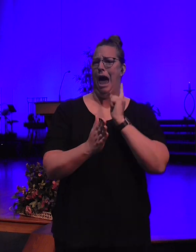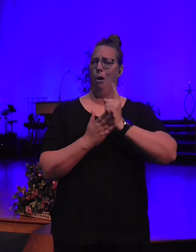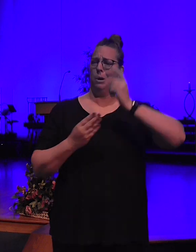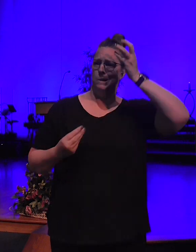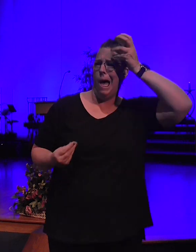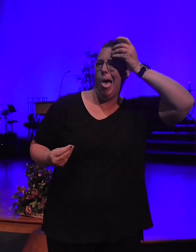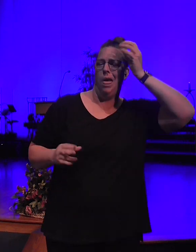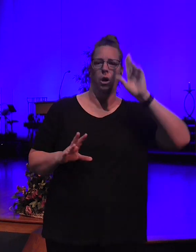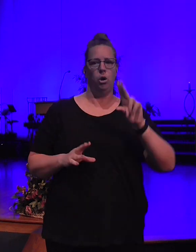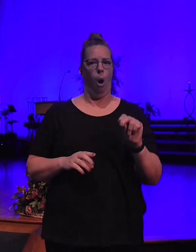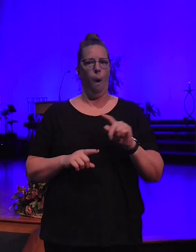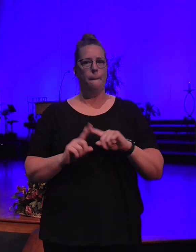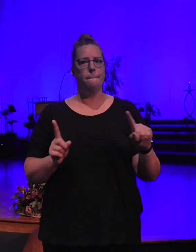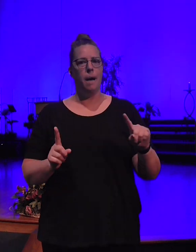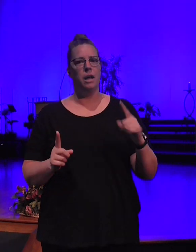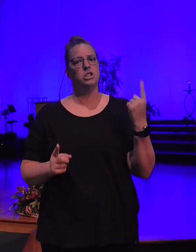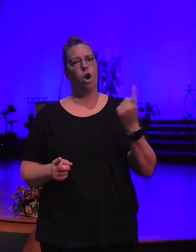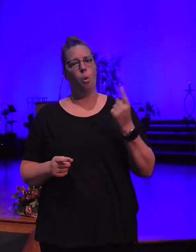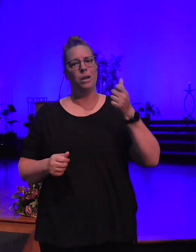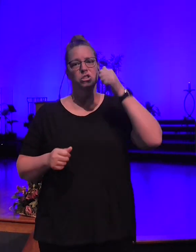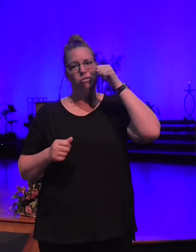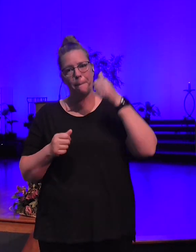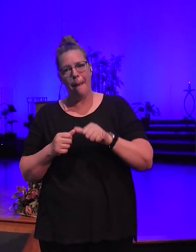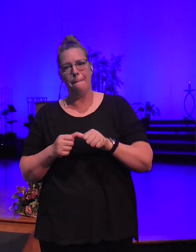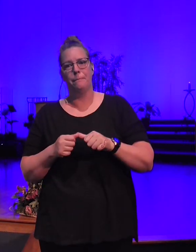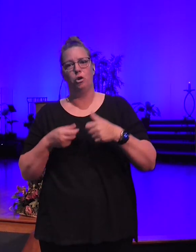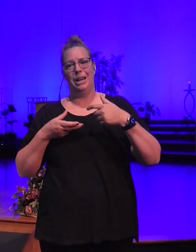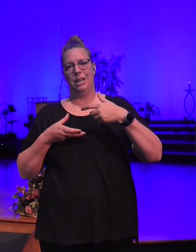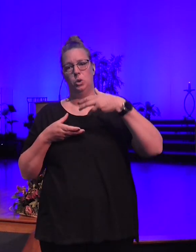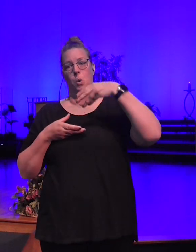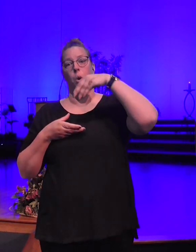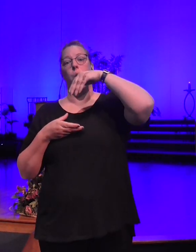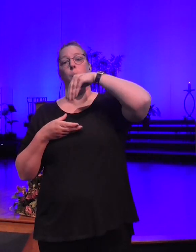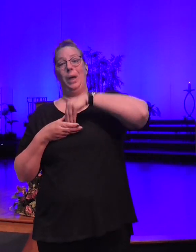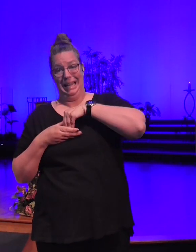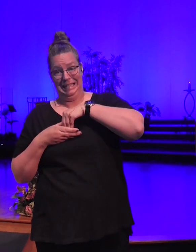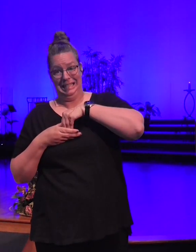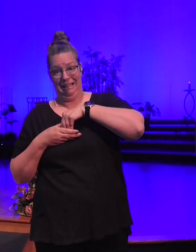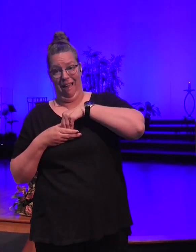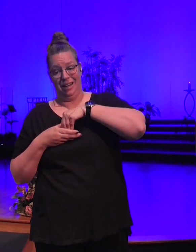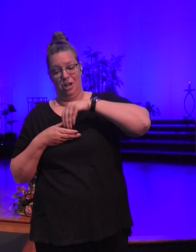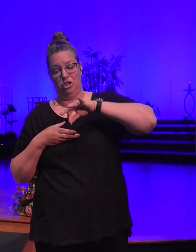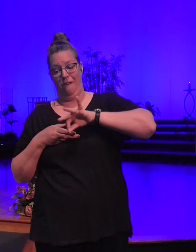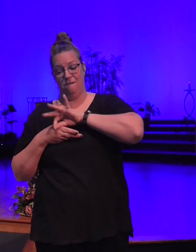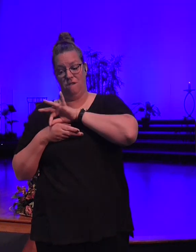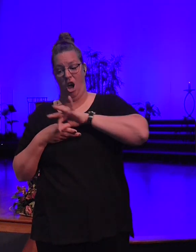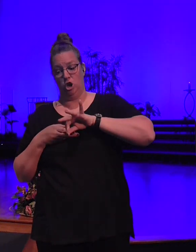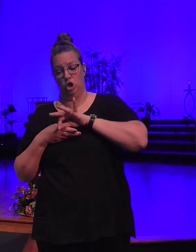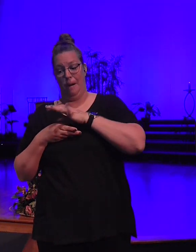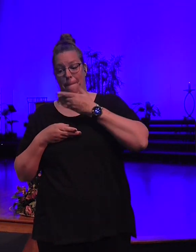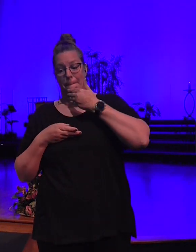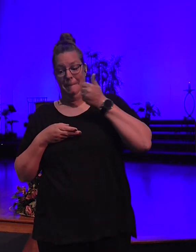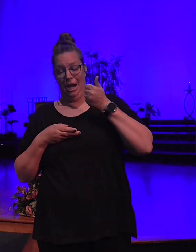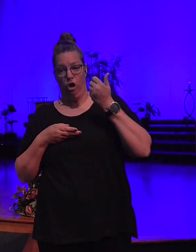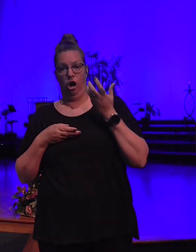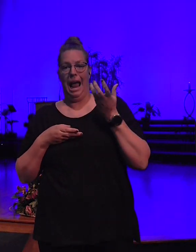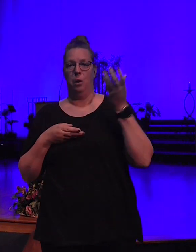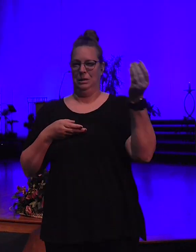But it's always remembering to go within in order to function better on the without,